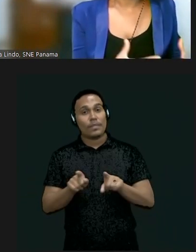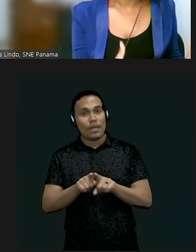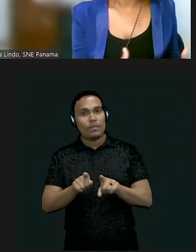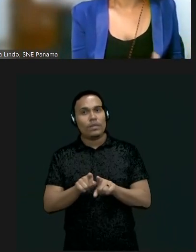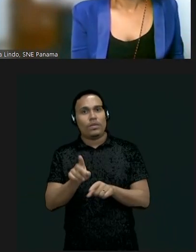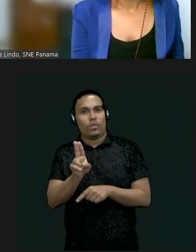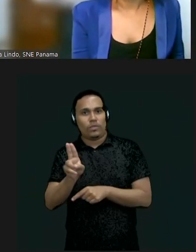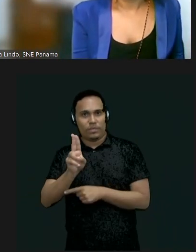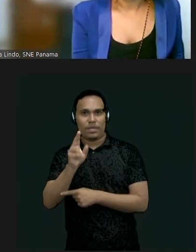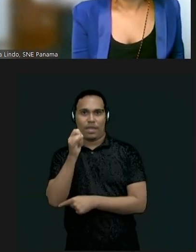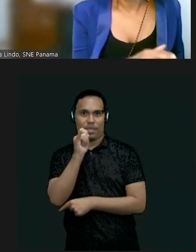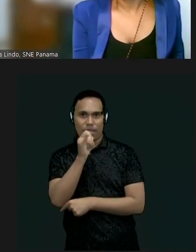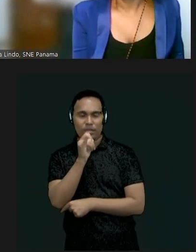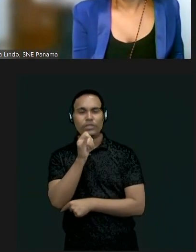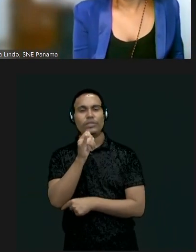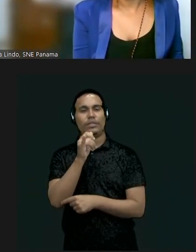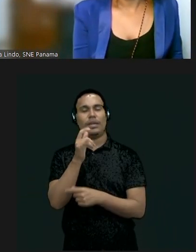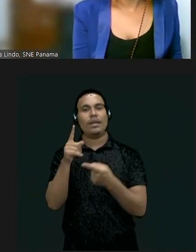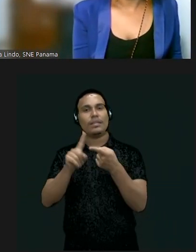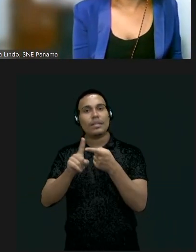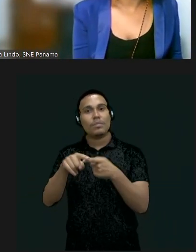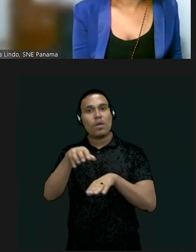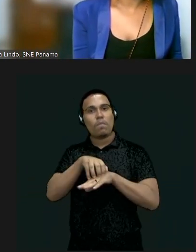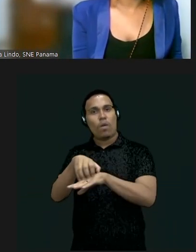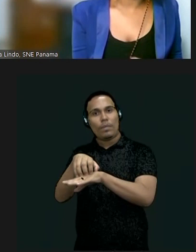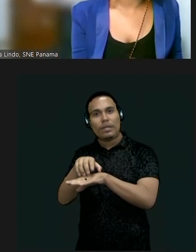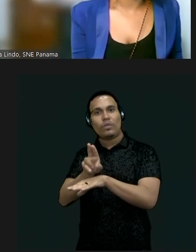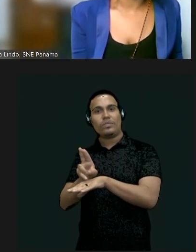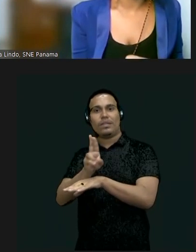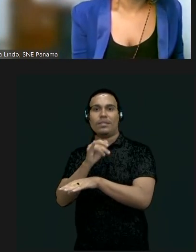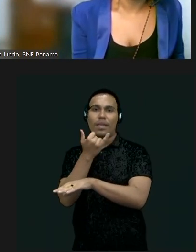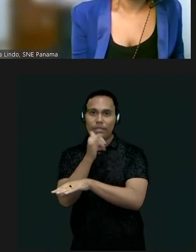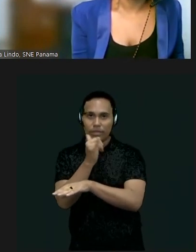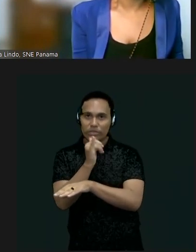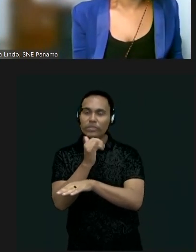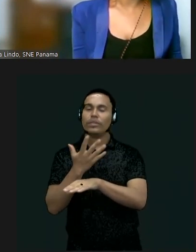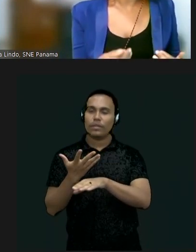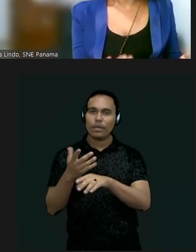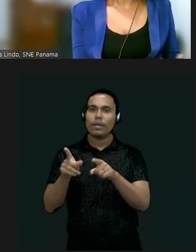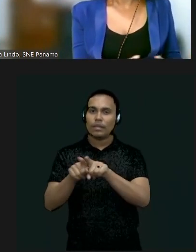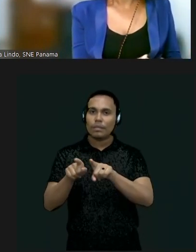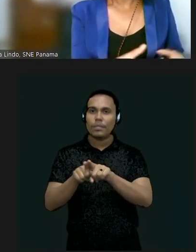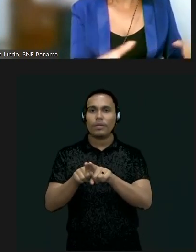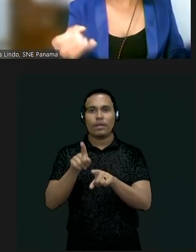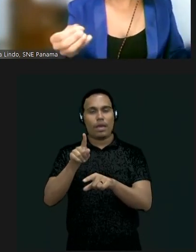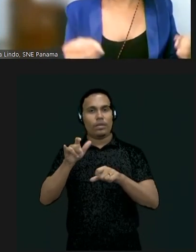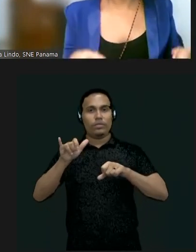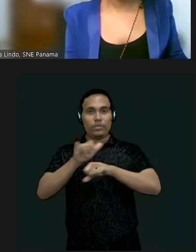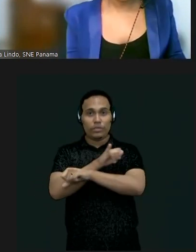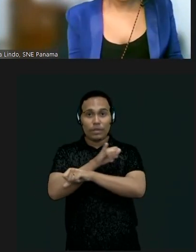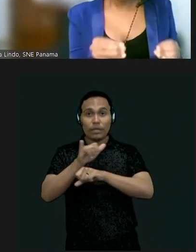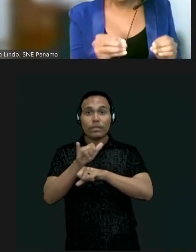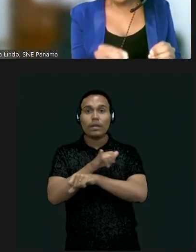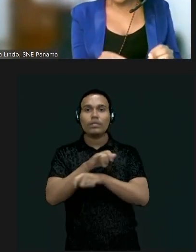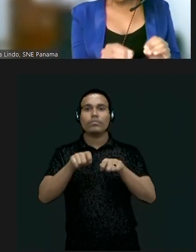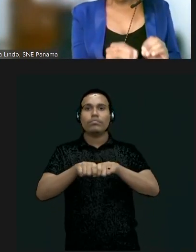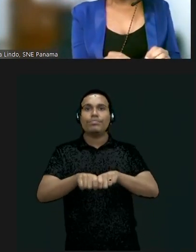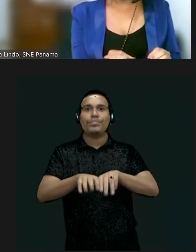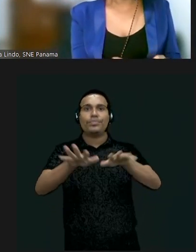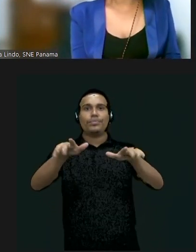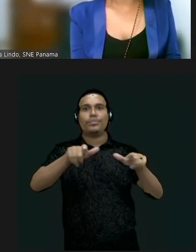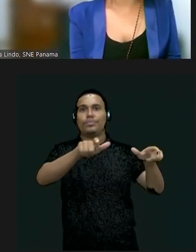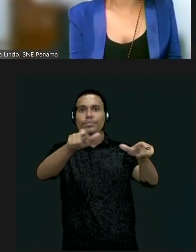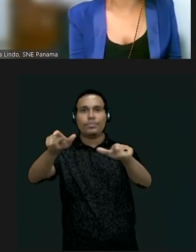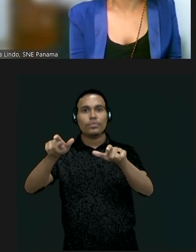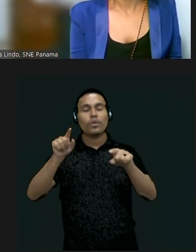com o melhor uso dessa energia e mobilidade elétrica. Of our distributed generation strategy, looking forward